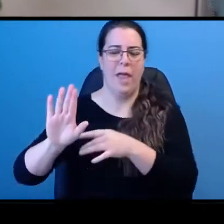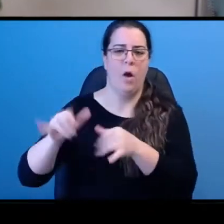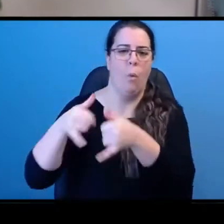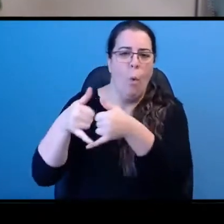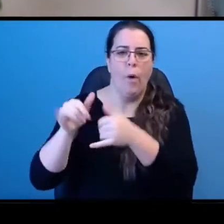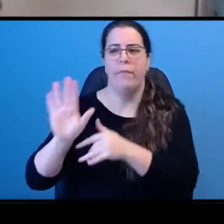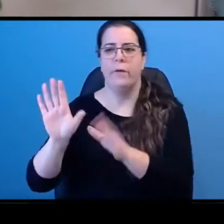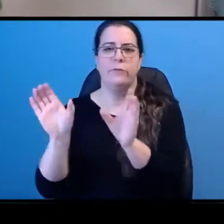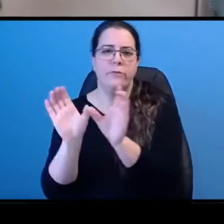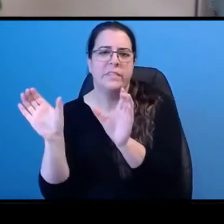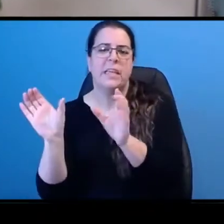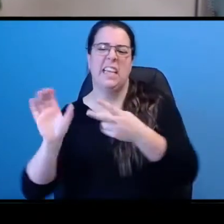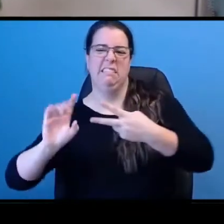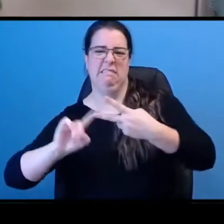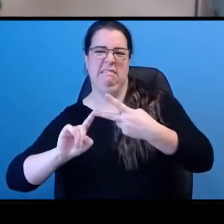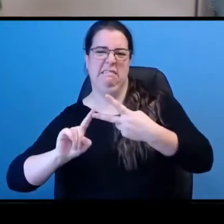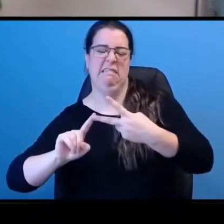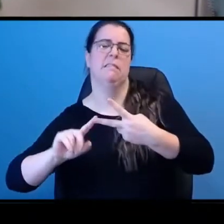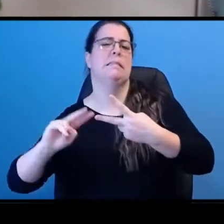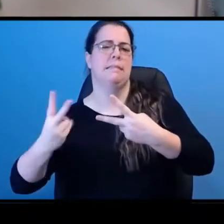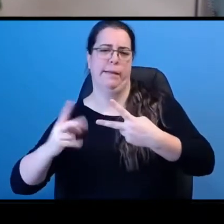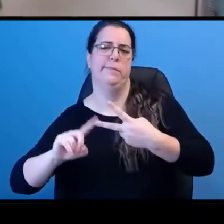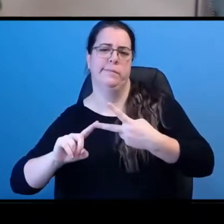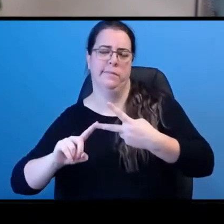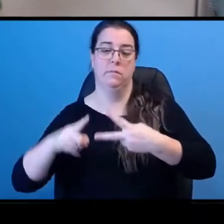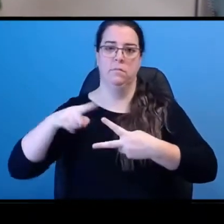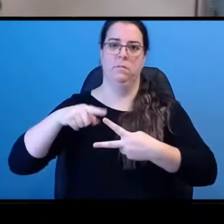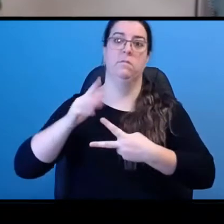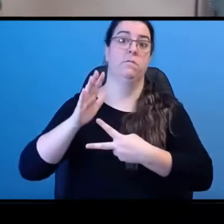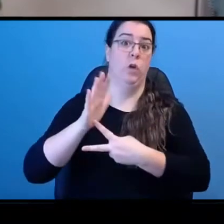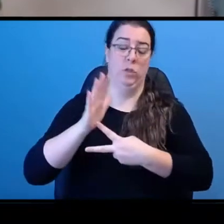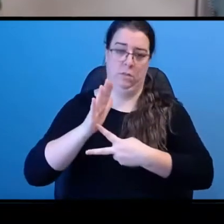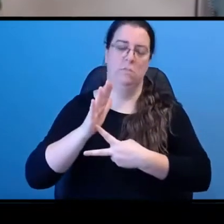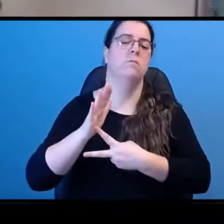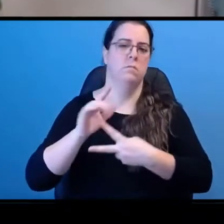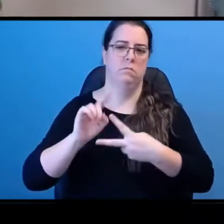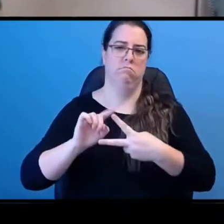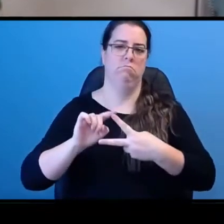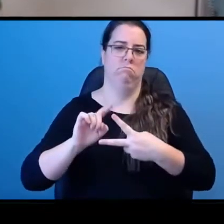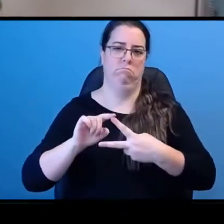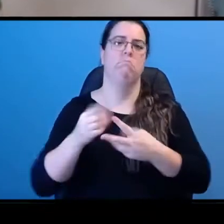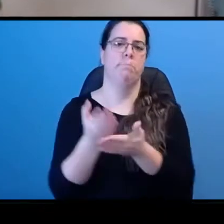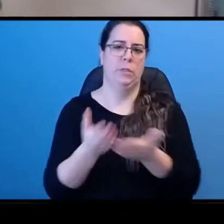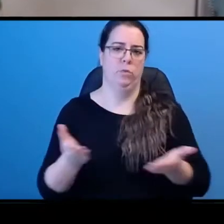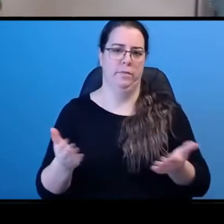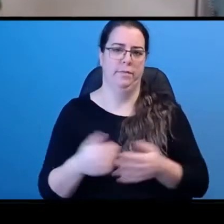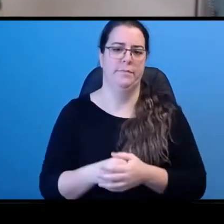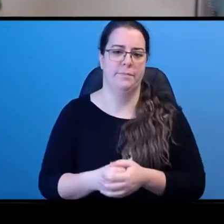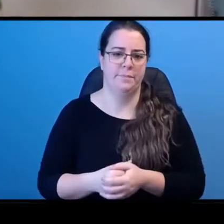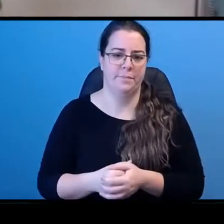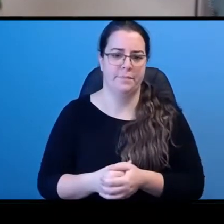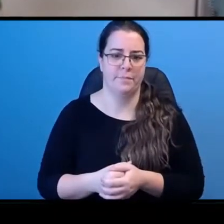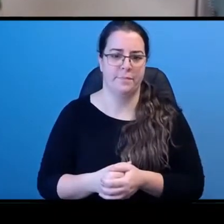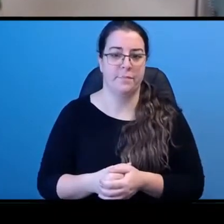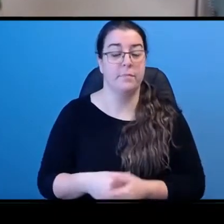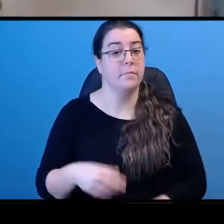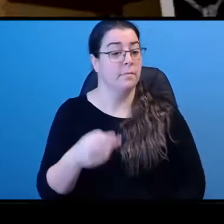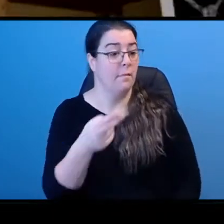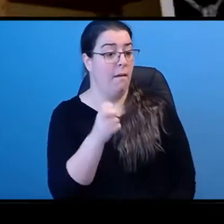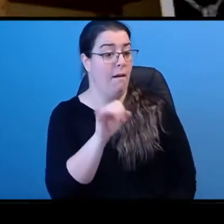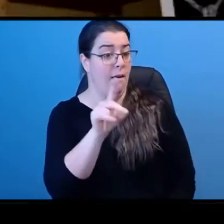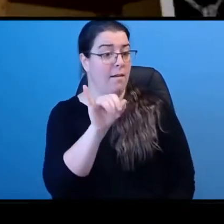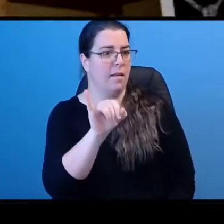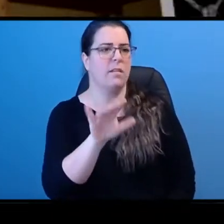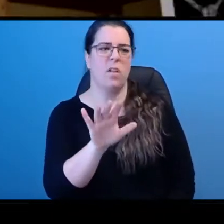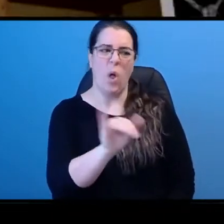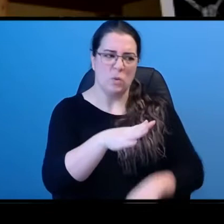award, that you should put the priority on those things. I would caution too that when you're thinking about gathering your